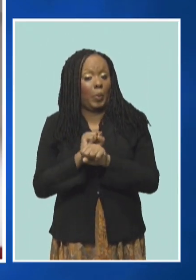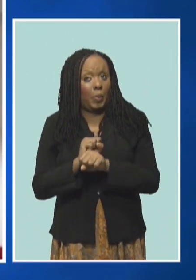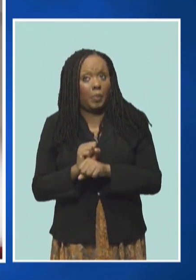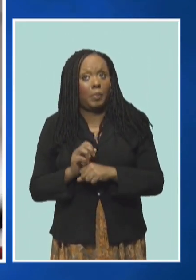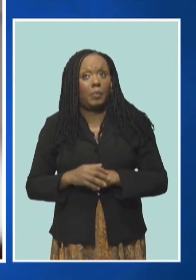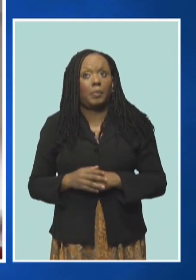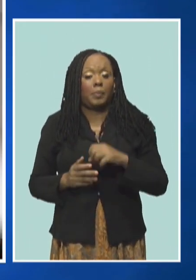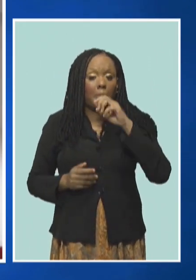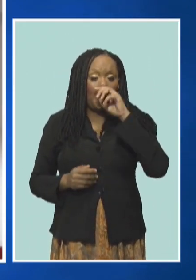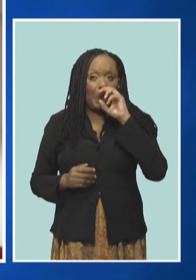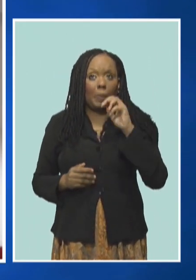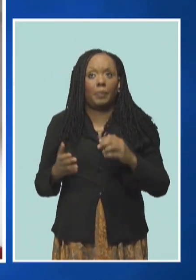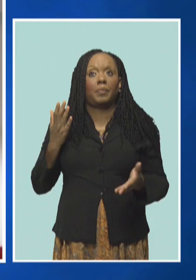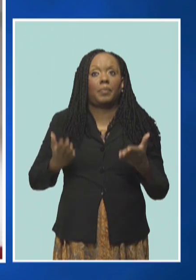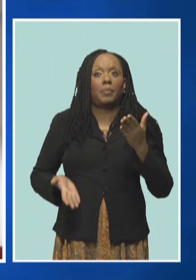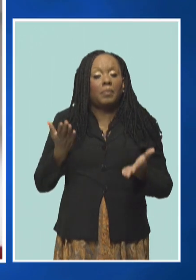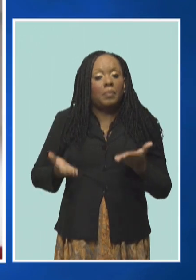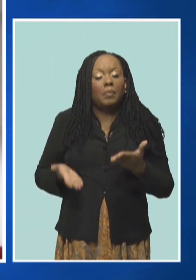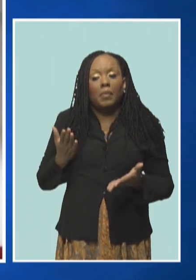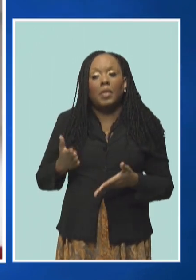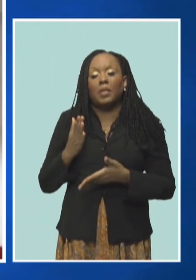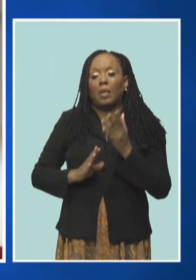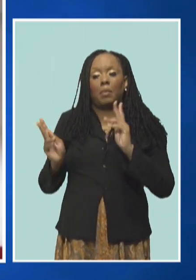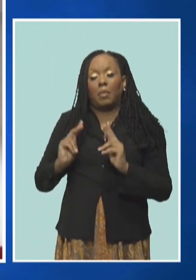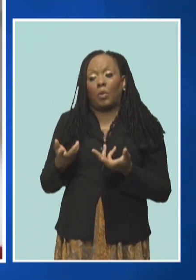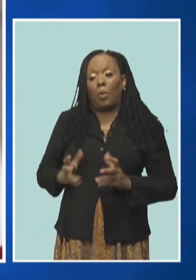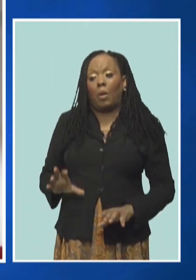this growth. I mean, that's a cause for some speculation there.